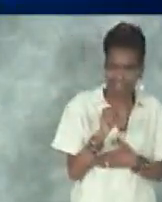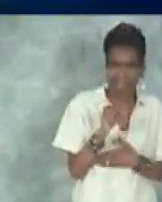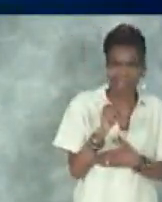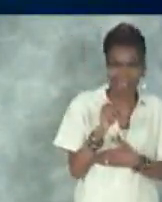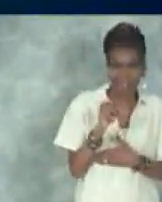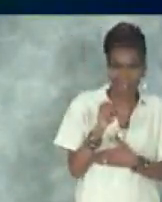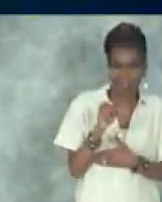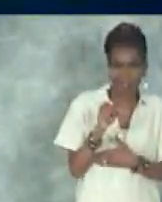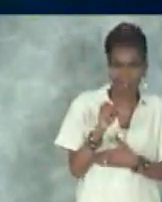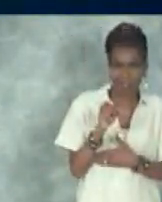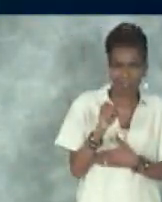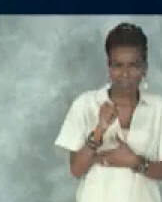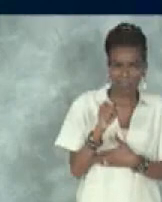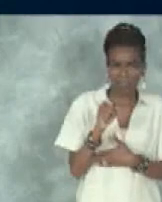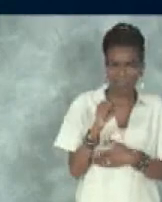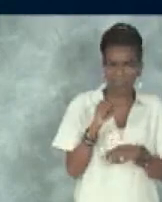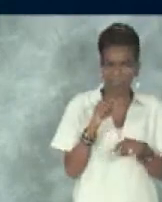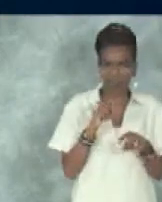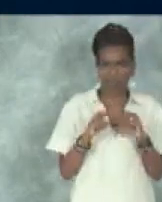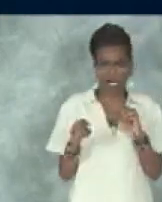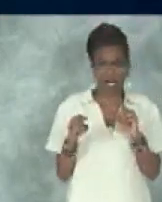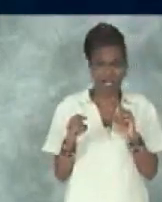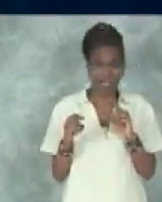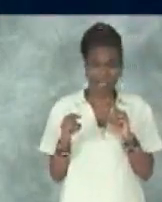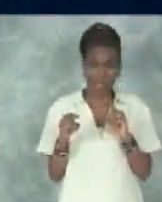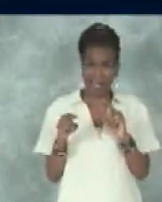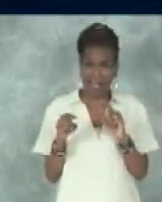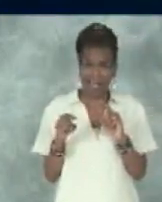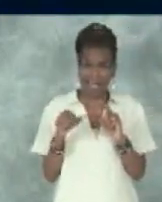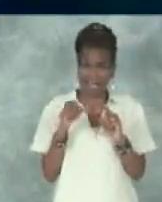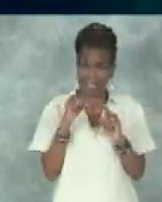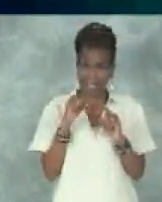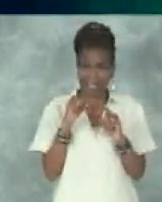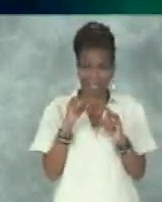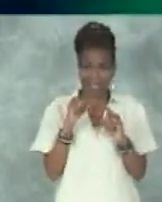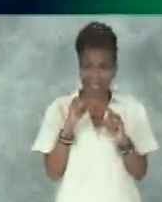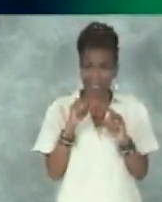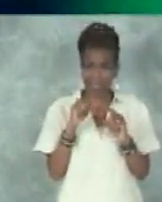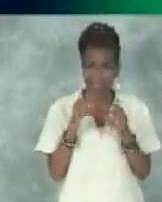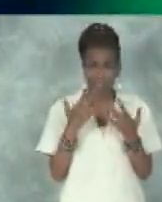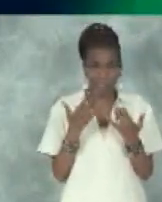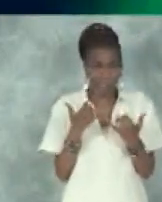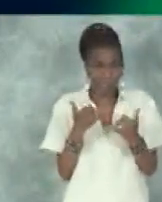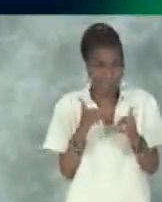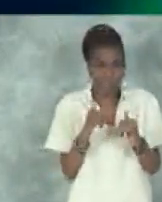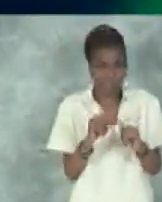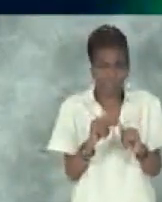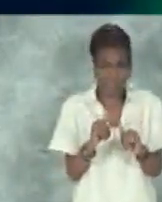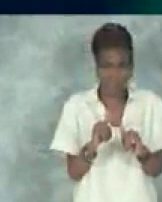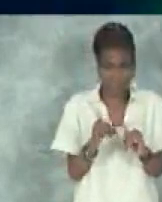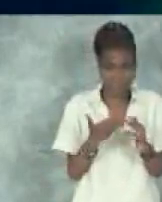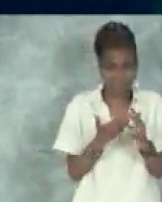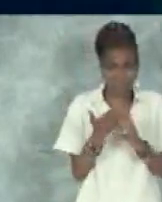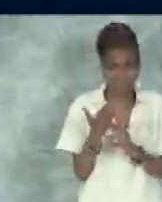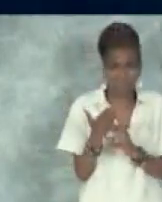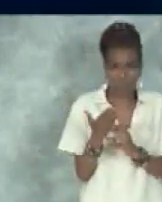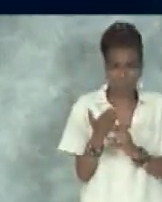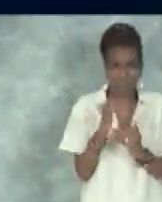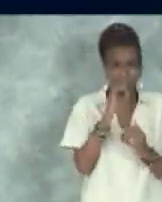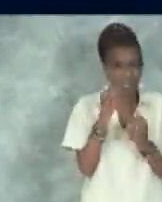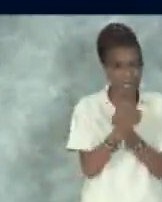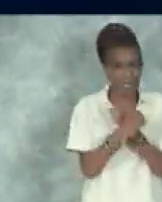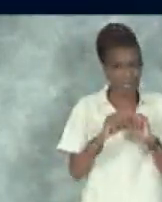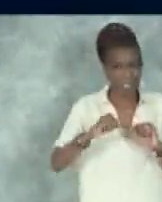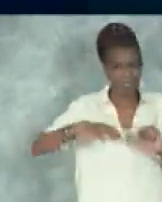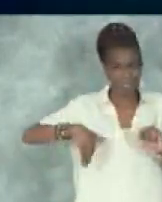we're not near the end of it. No matter what that president says, we haven't rounded a corner. It's not safe yet to